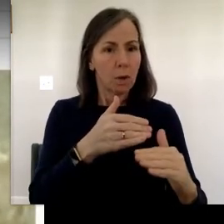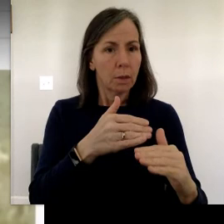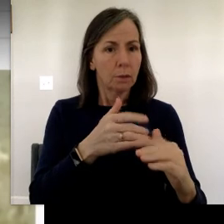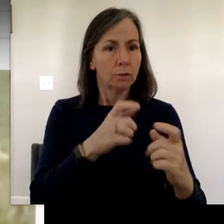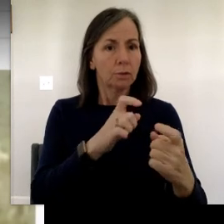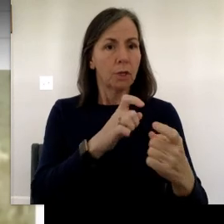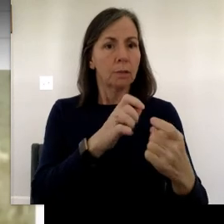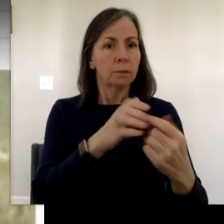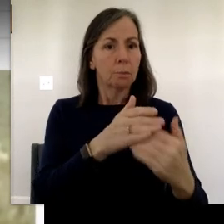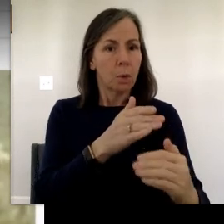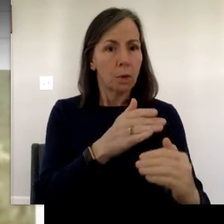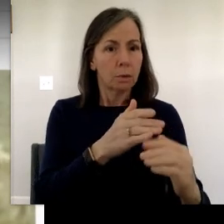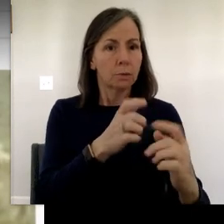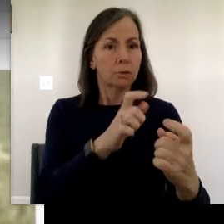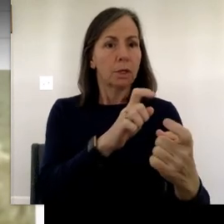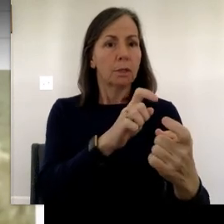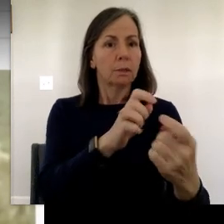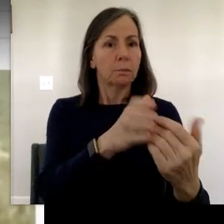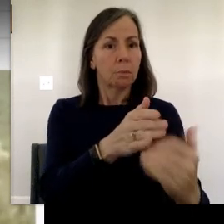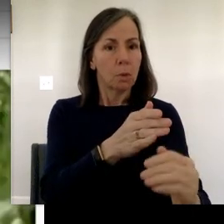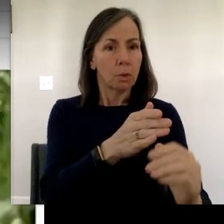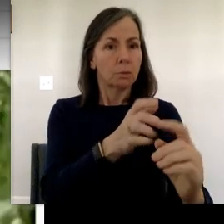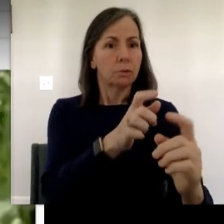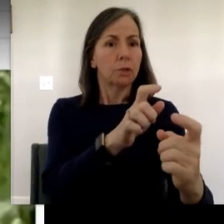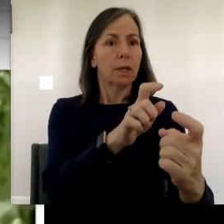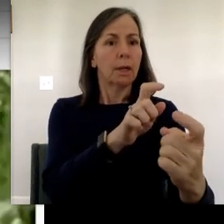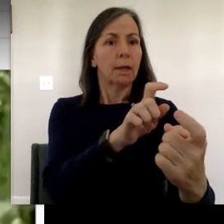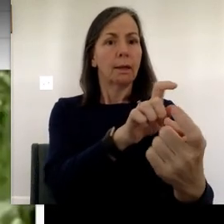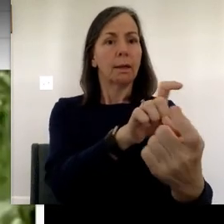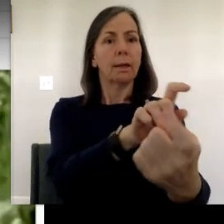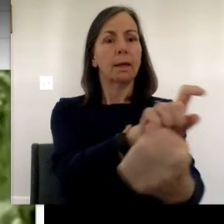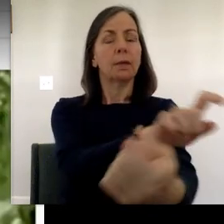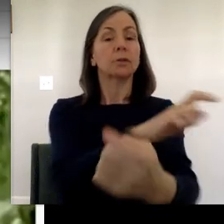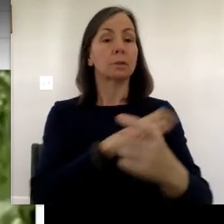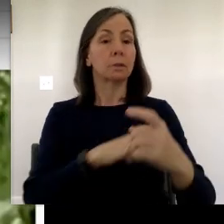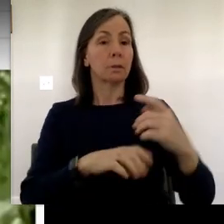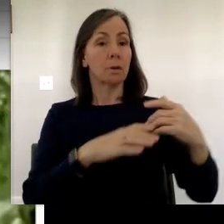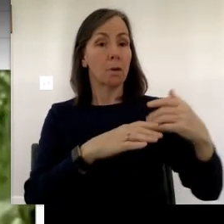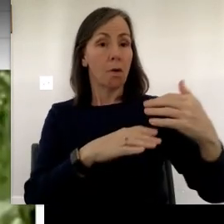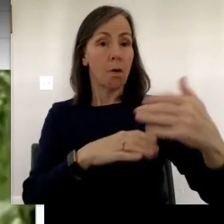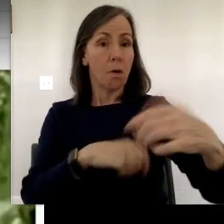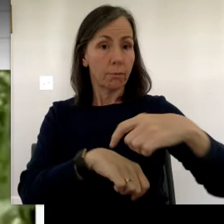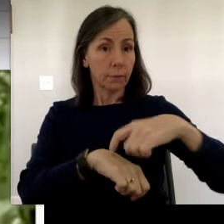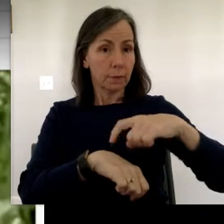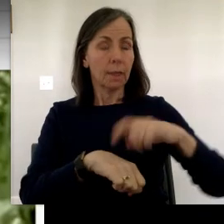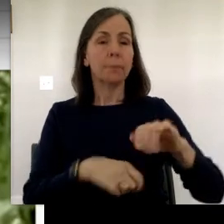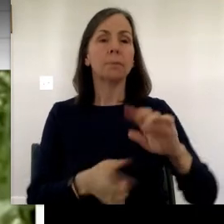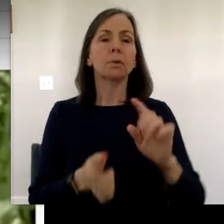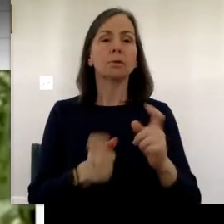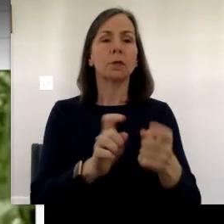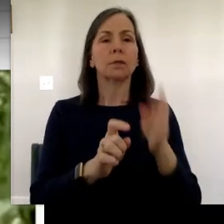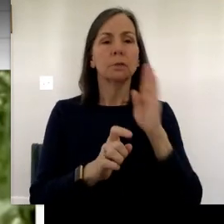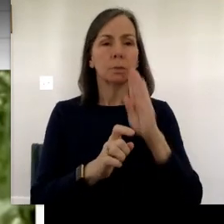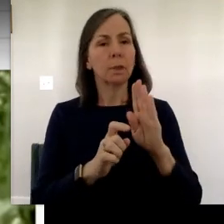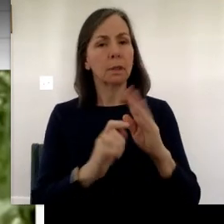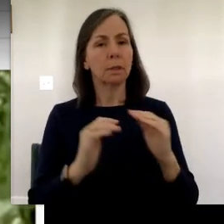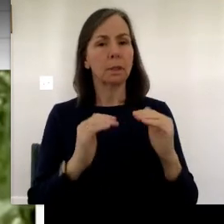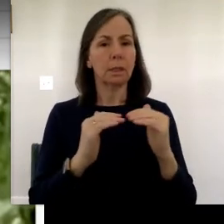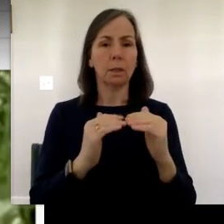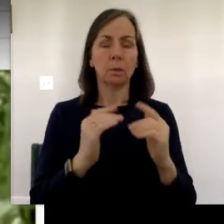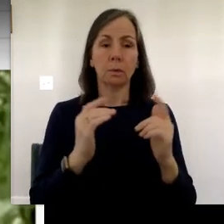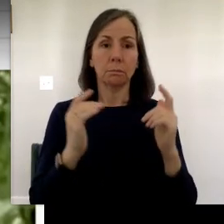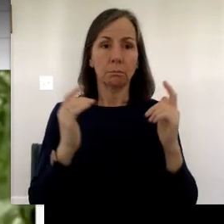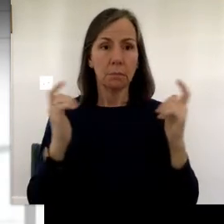time that life has been present on Earth, these changes could build up to amount to